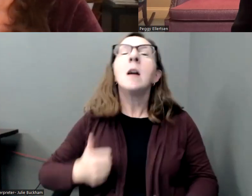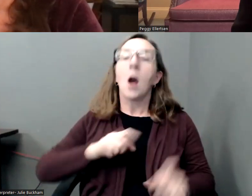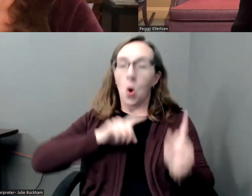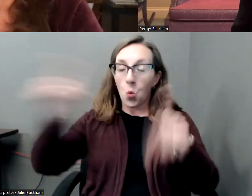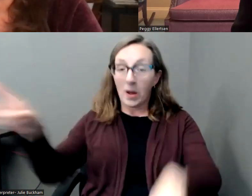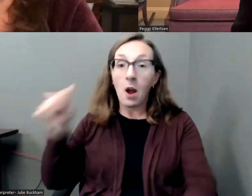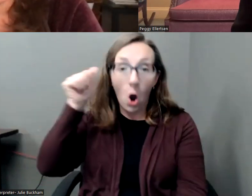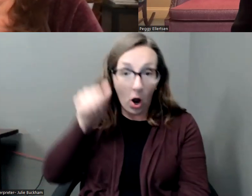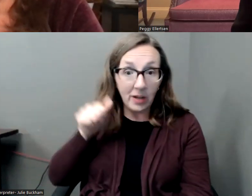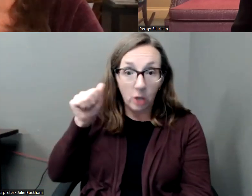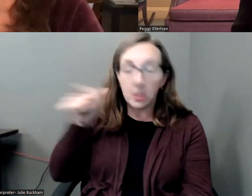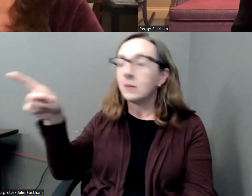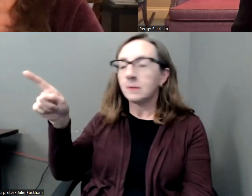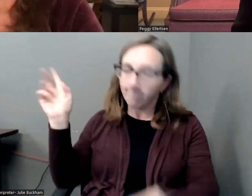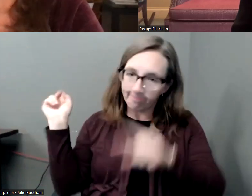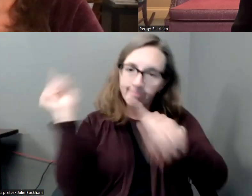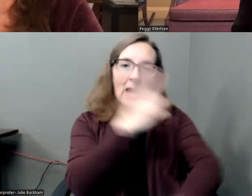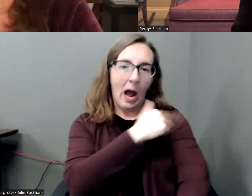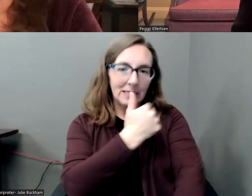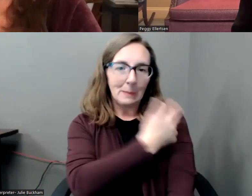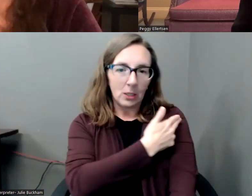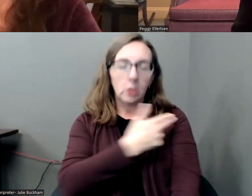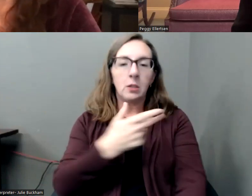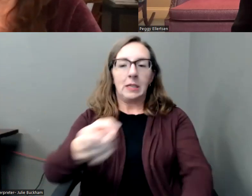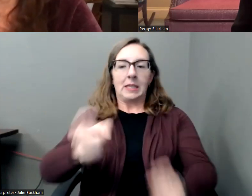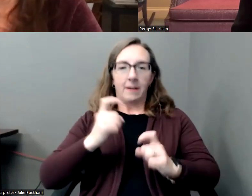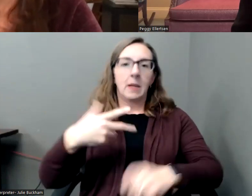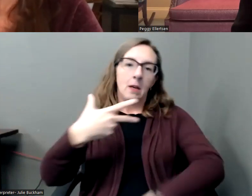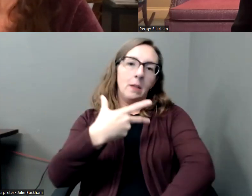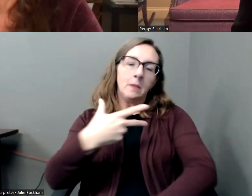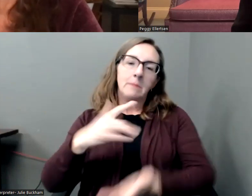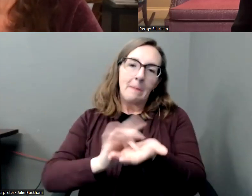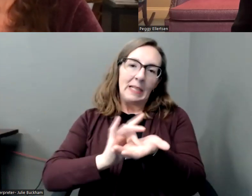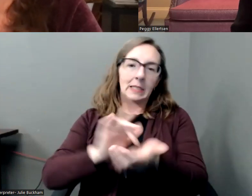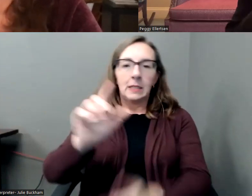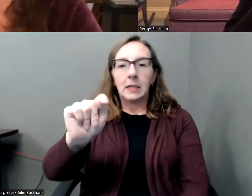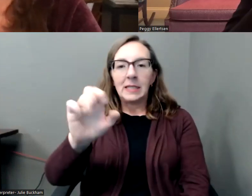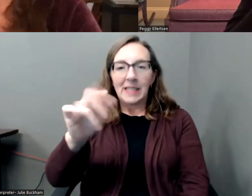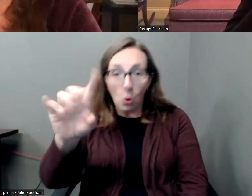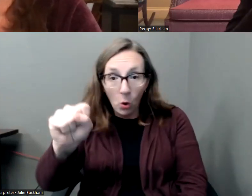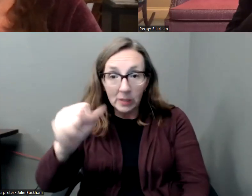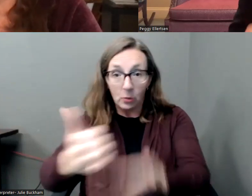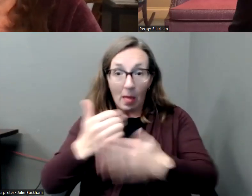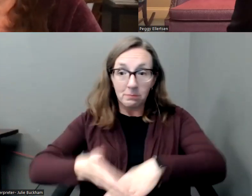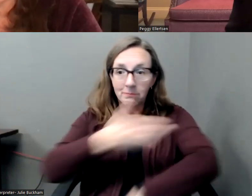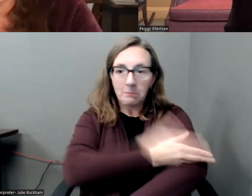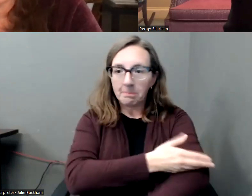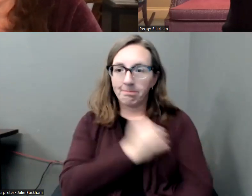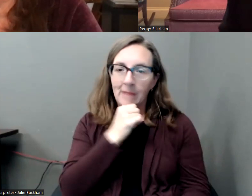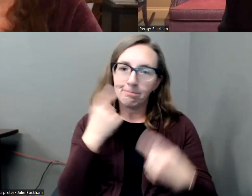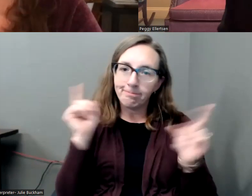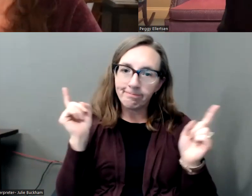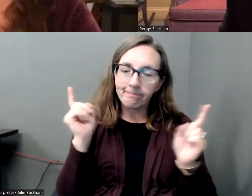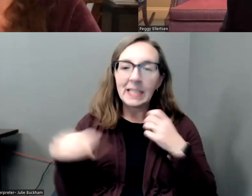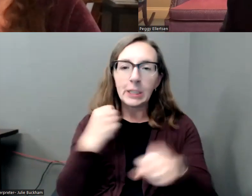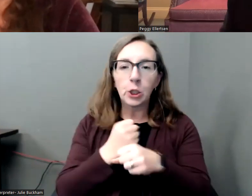hospitalized me to give me steroids to try to bring back my hearing, but it didn't work. So in 2006, I left the